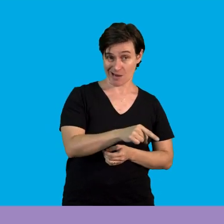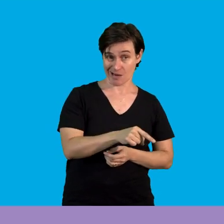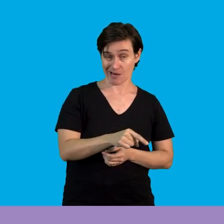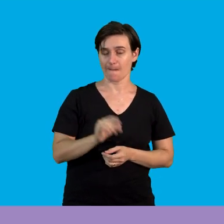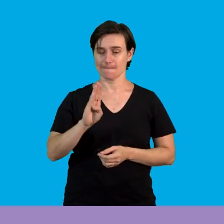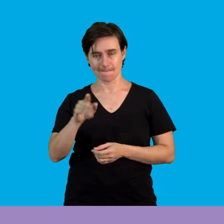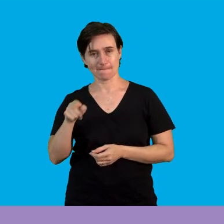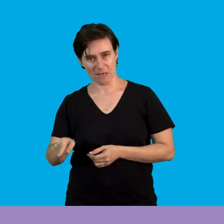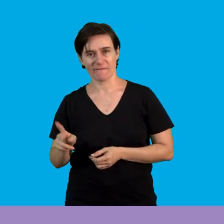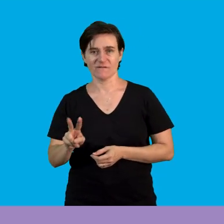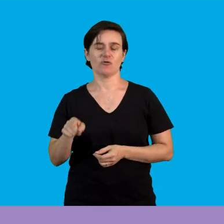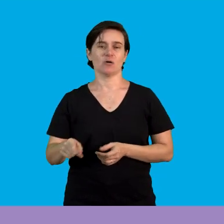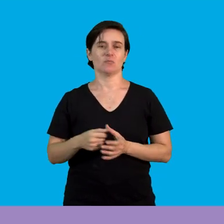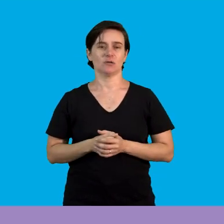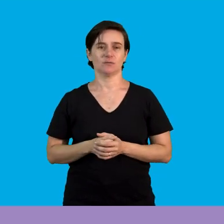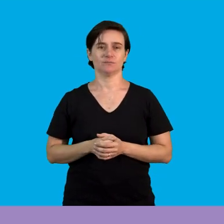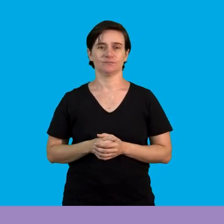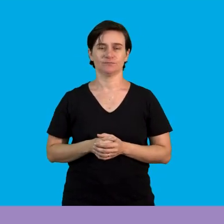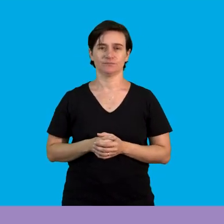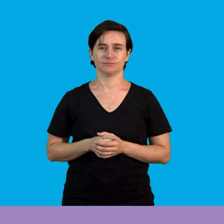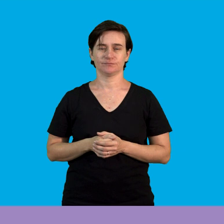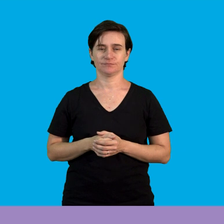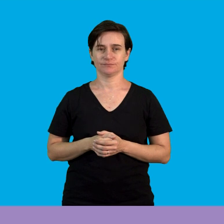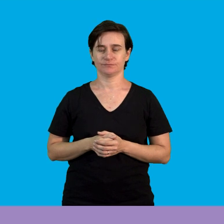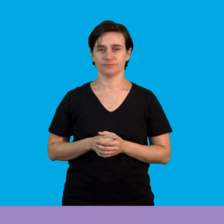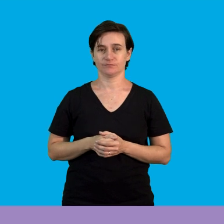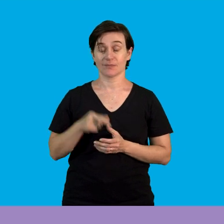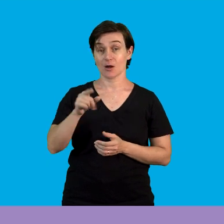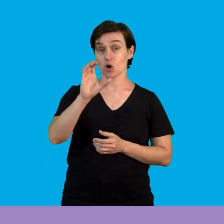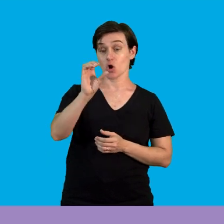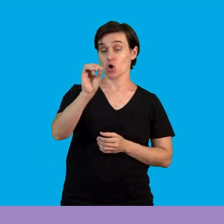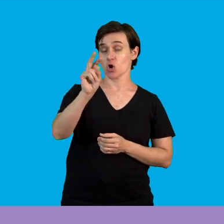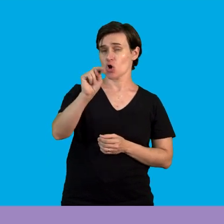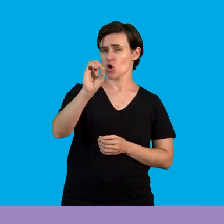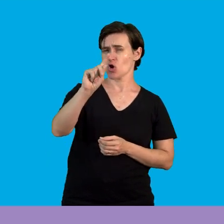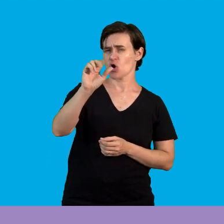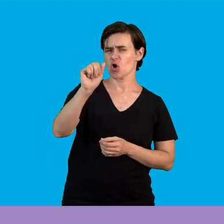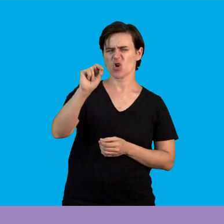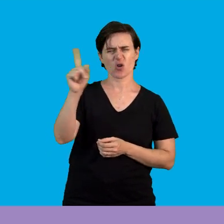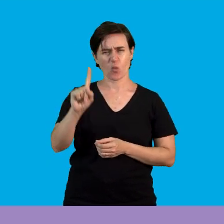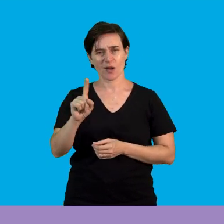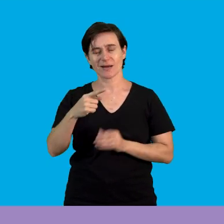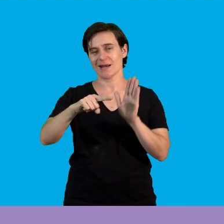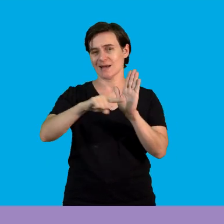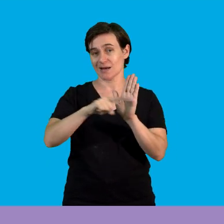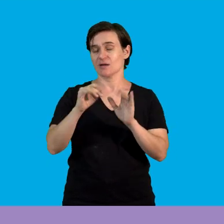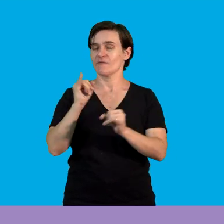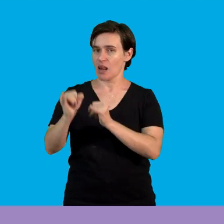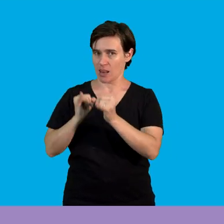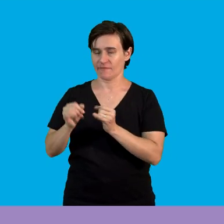a and b, and the constant term is